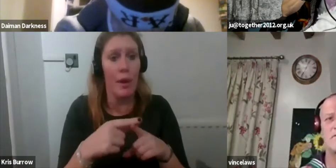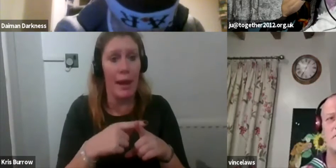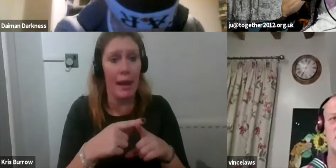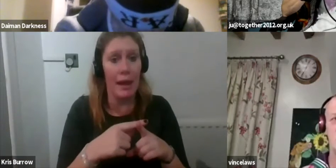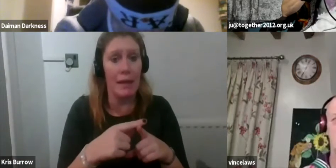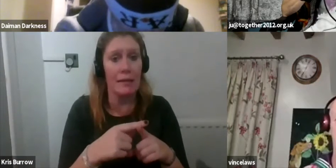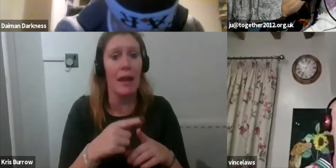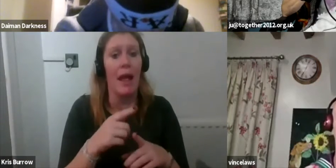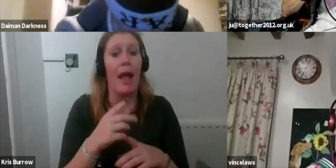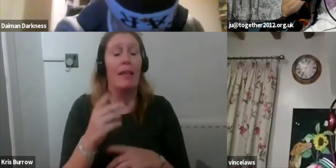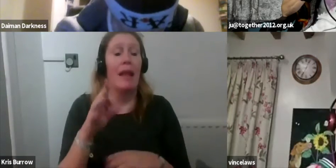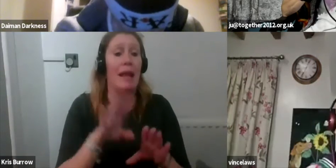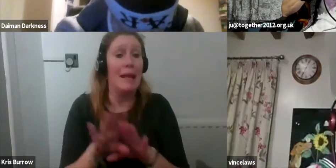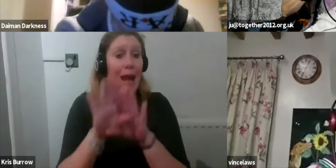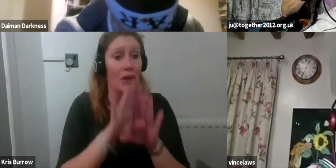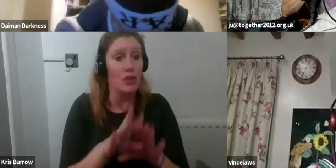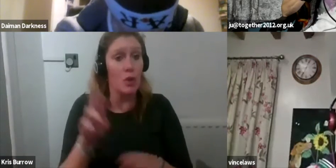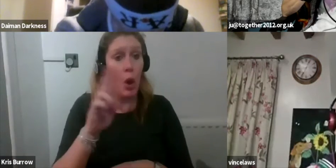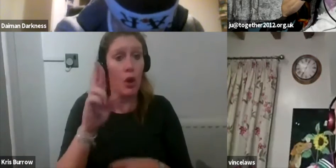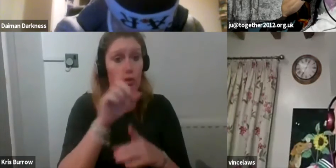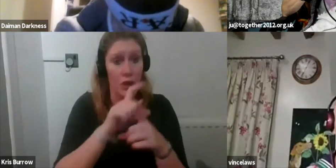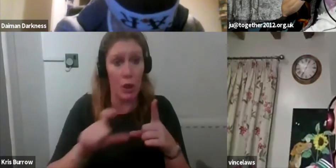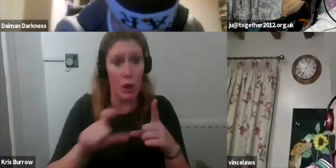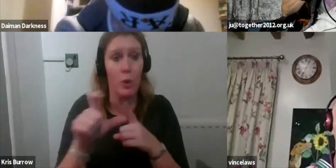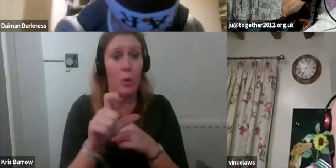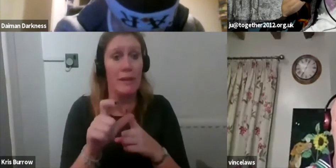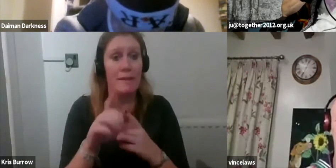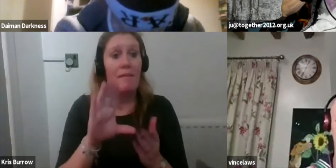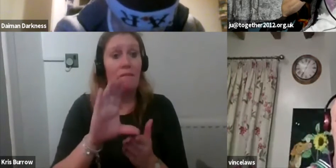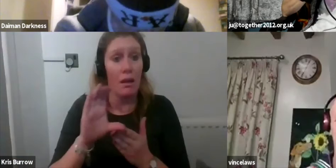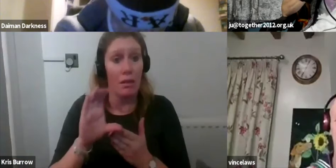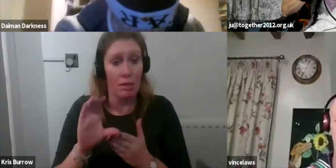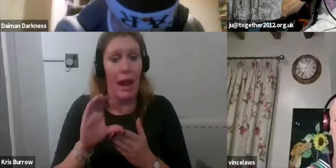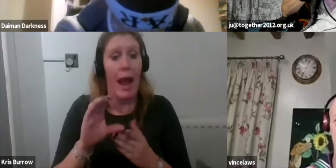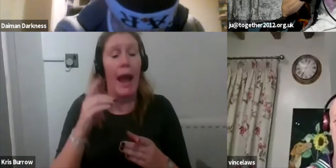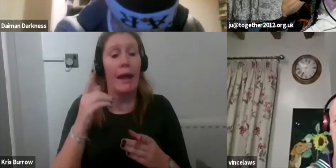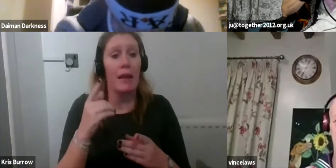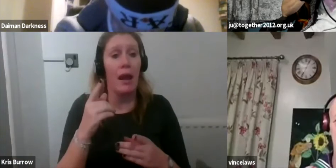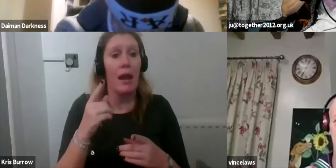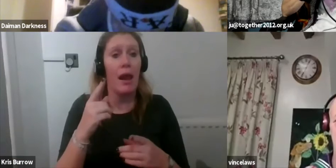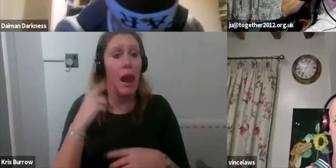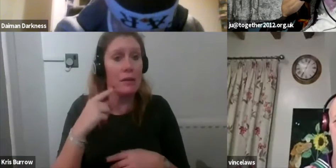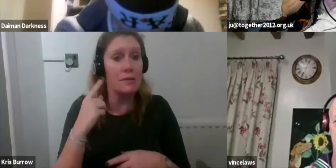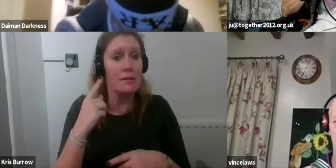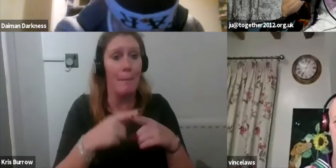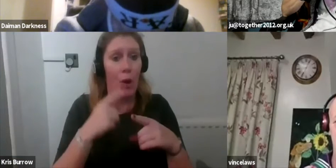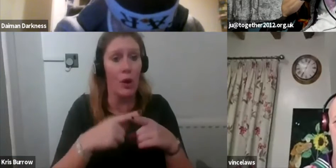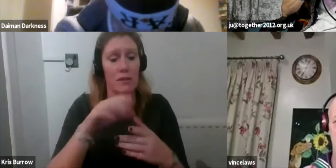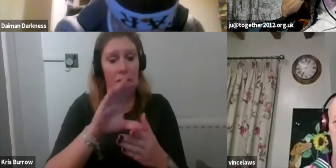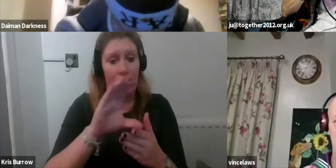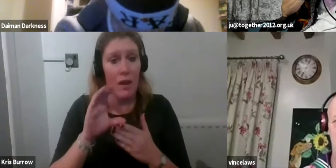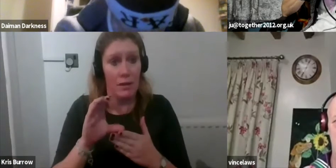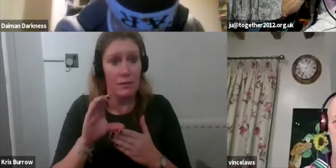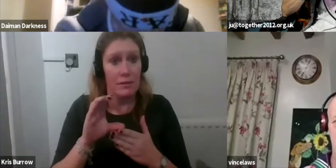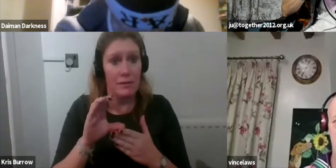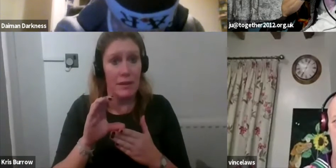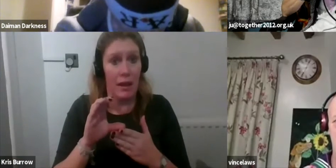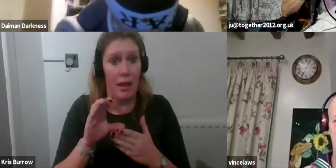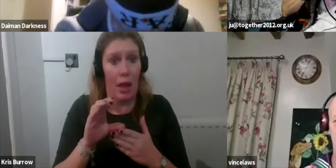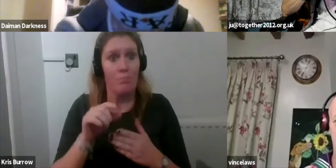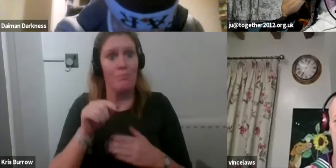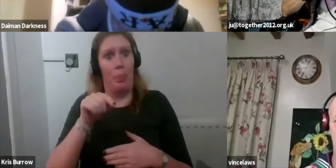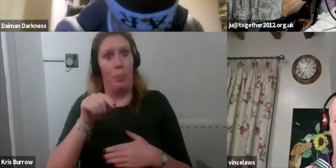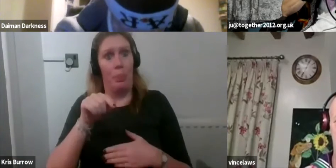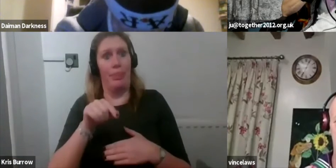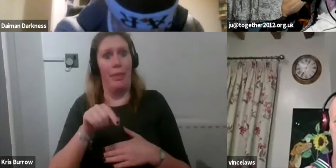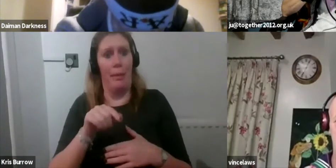Community Fund for funding, and London Emergency Fund. And London Emergency Fund have been the people who've made it possible for